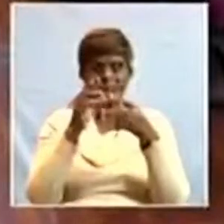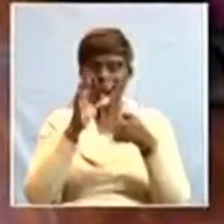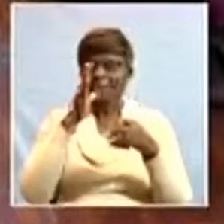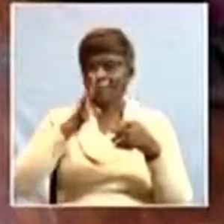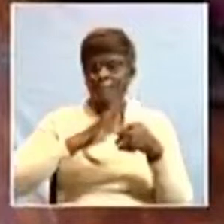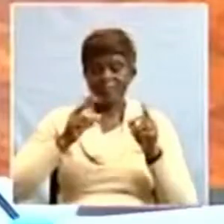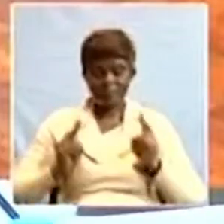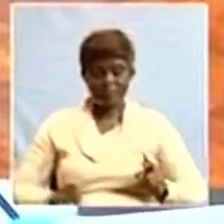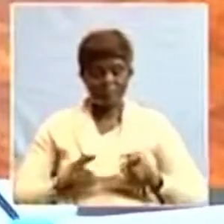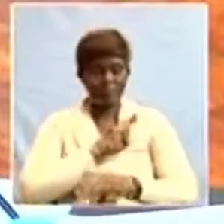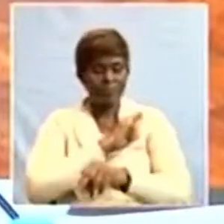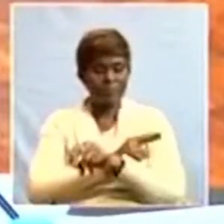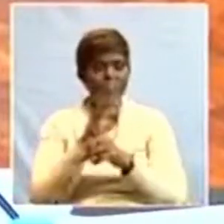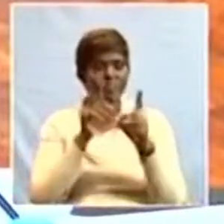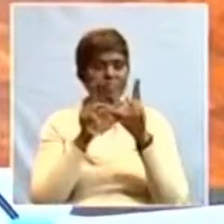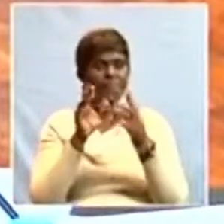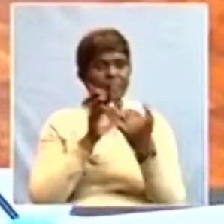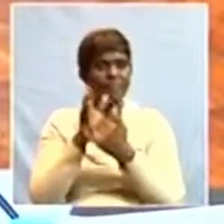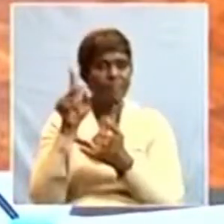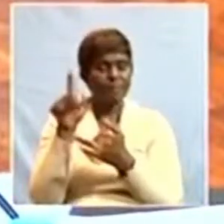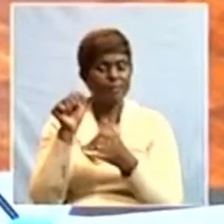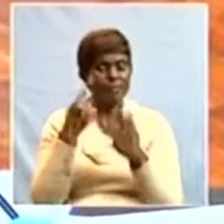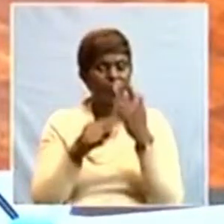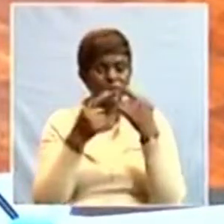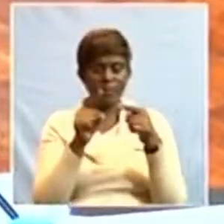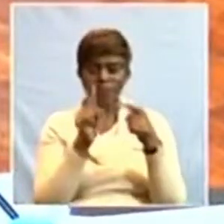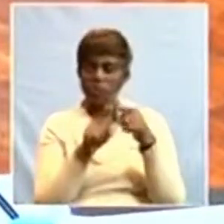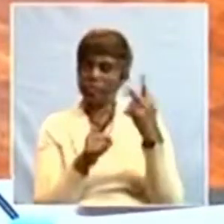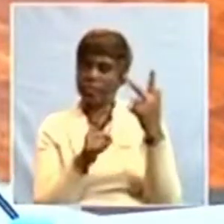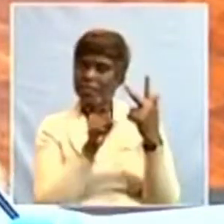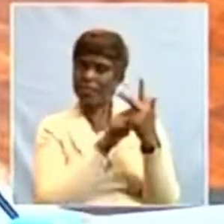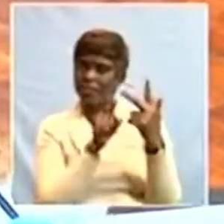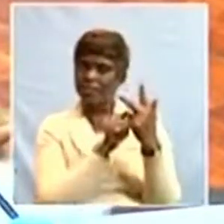Human Resource Director through the PS, what happens to the 3?